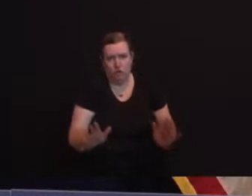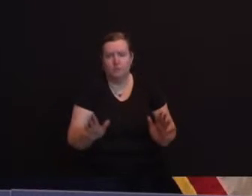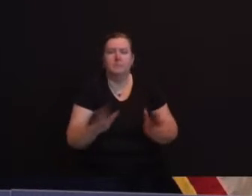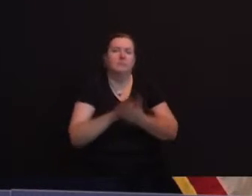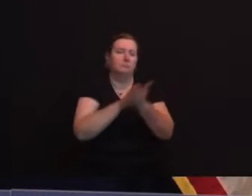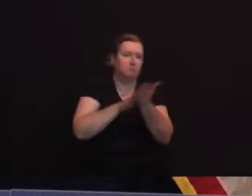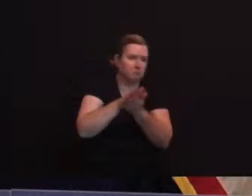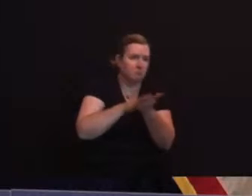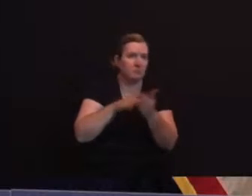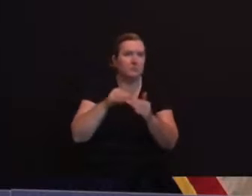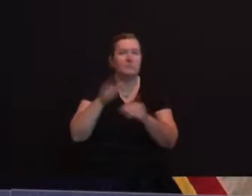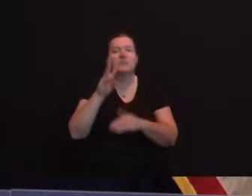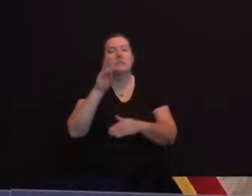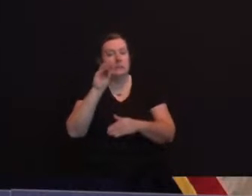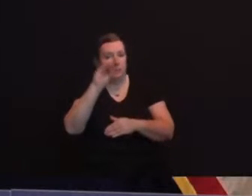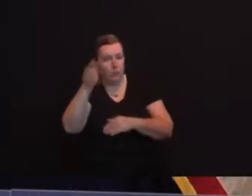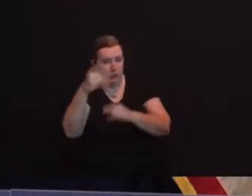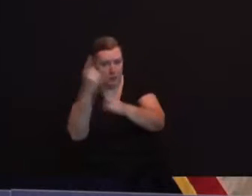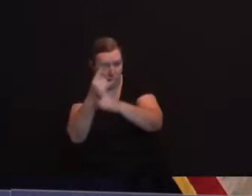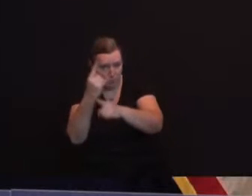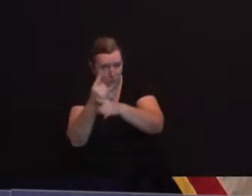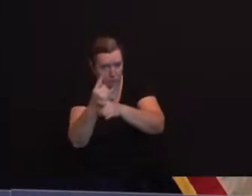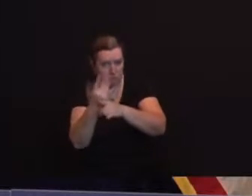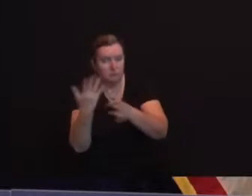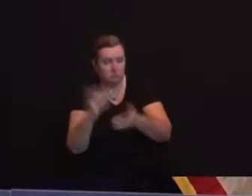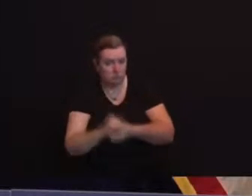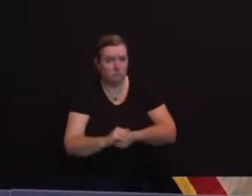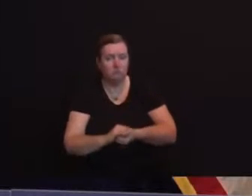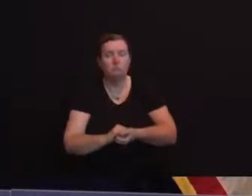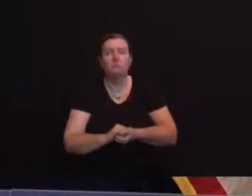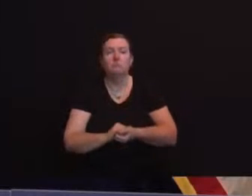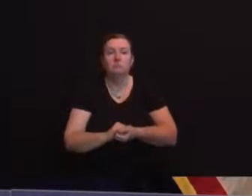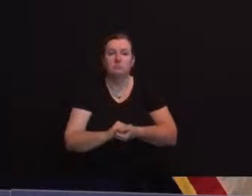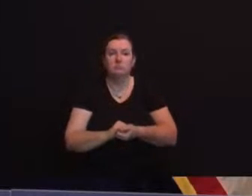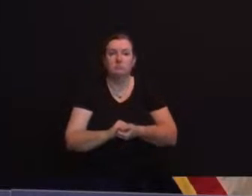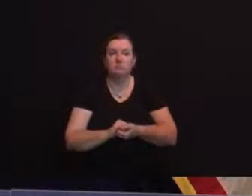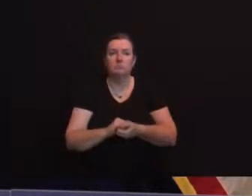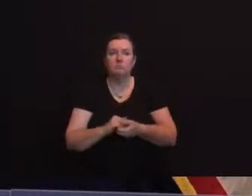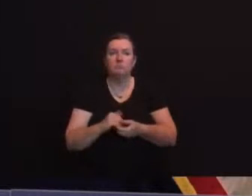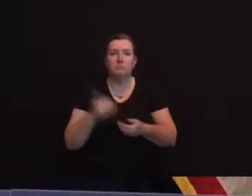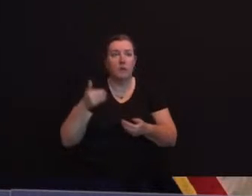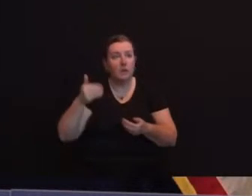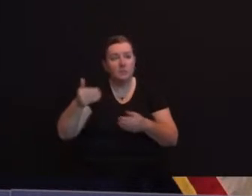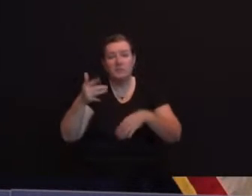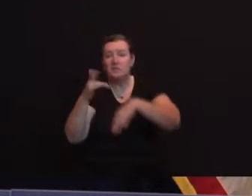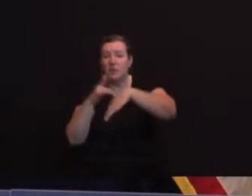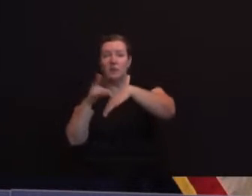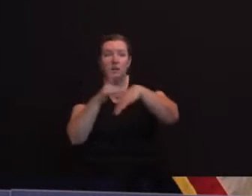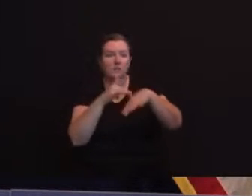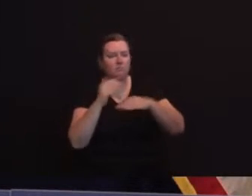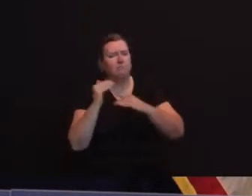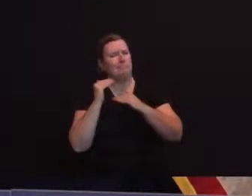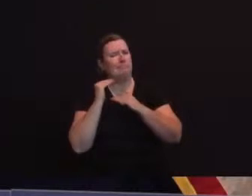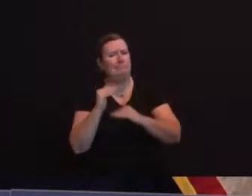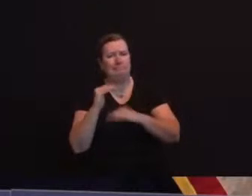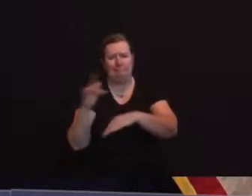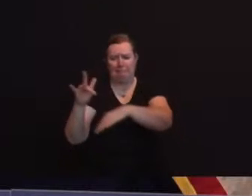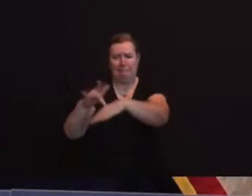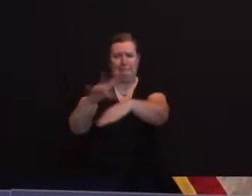alcohol. Limit contact with commonly touched surfaces or shared items such as serving